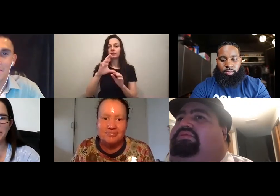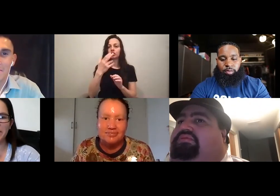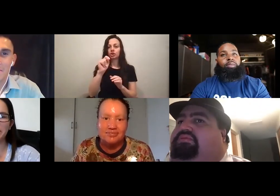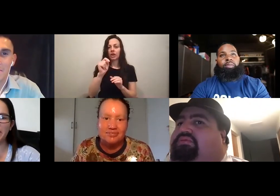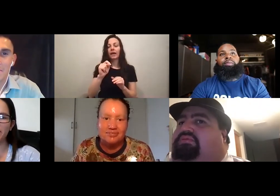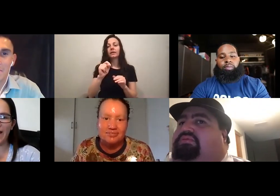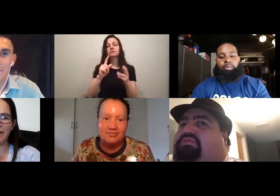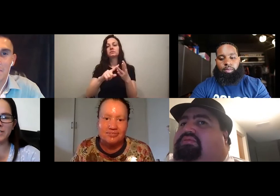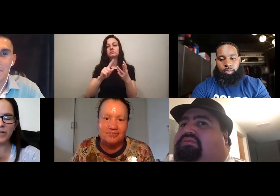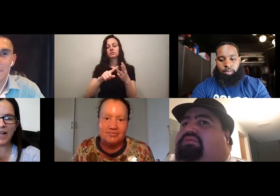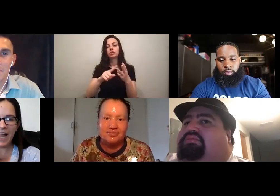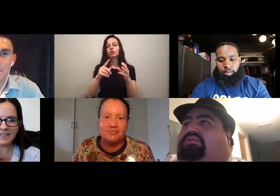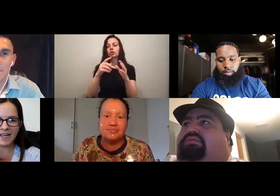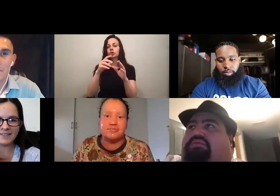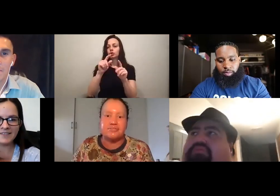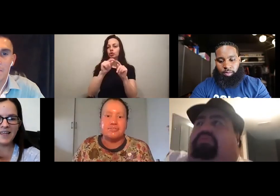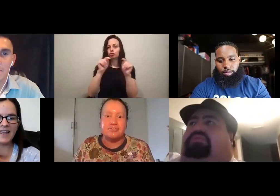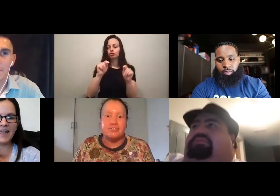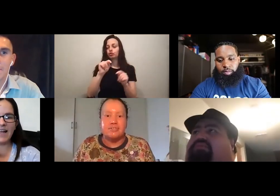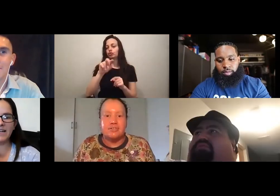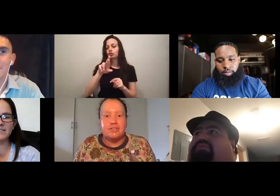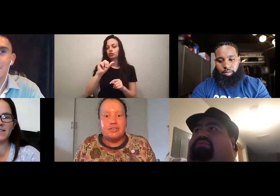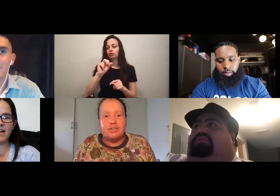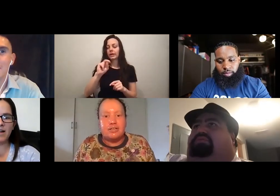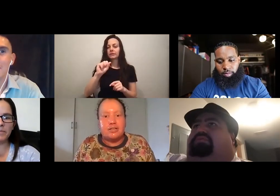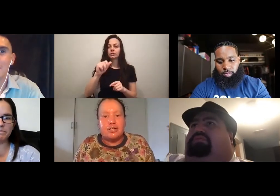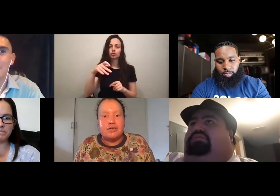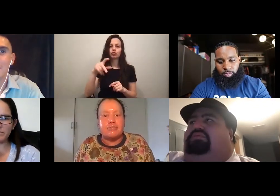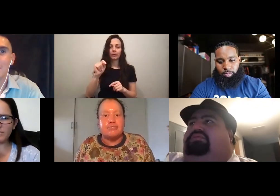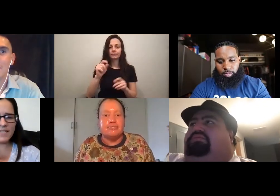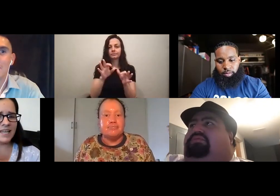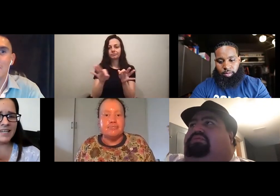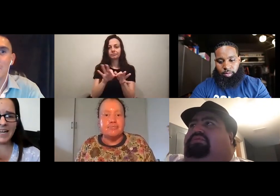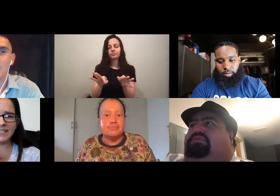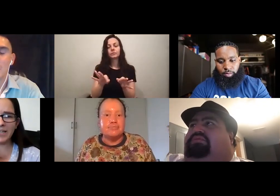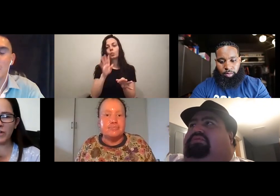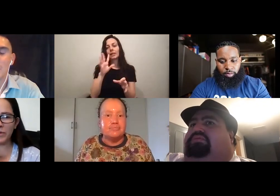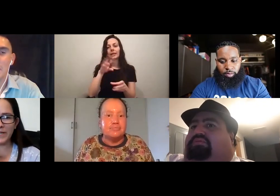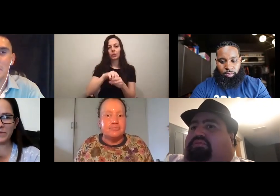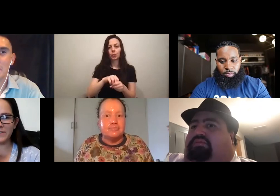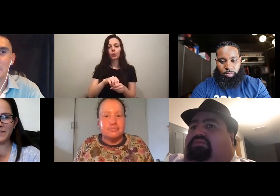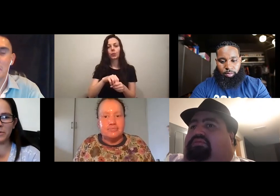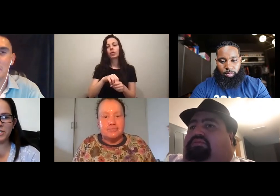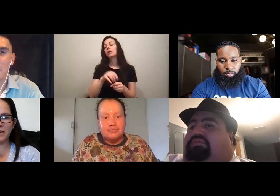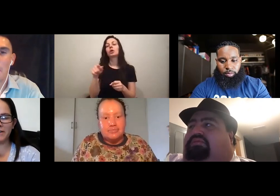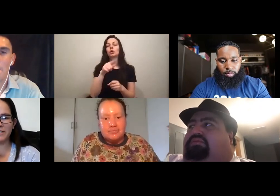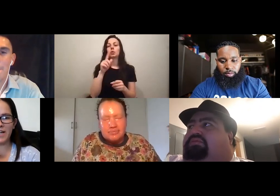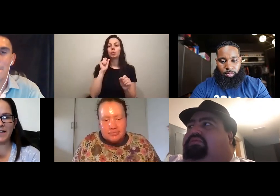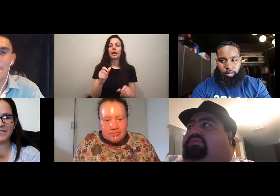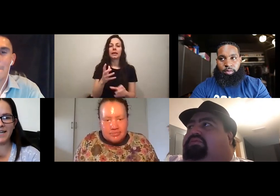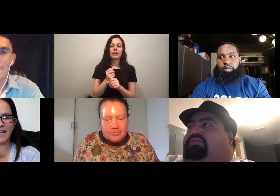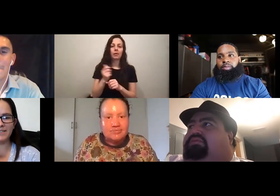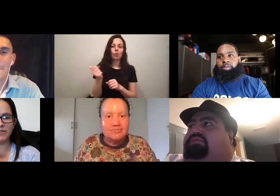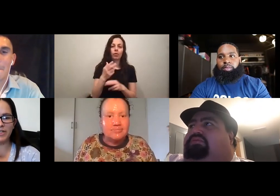the Facebook community files for you to access. And connect and get all of the resources that were shared in the